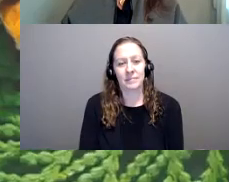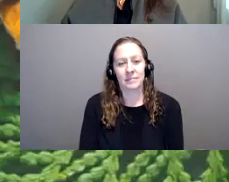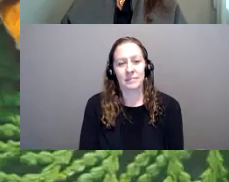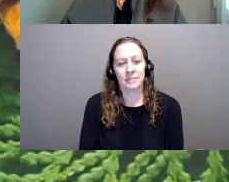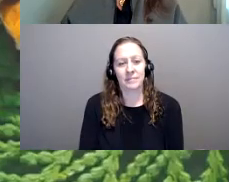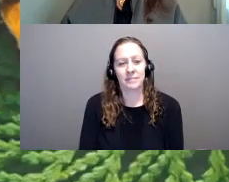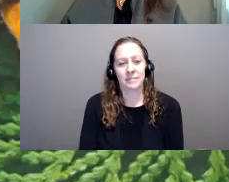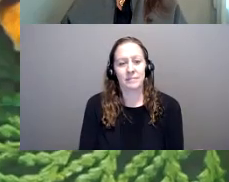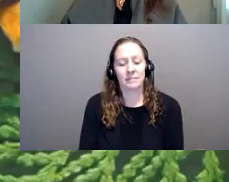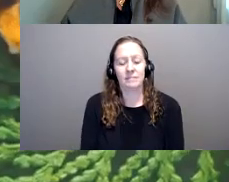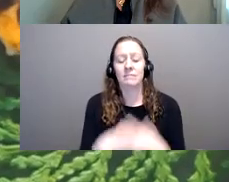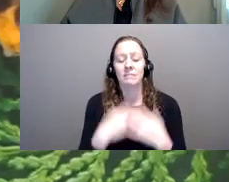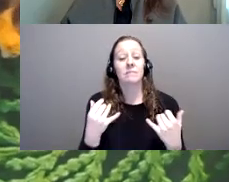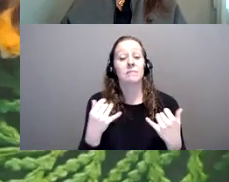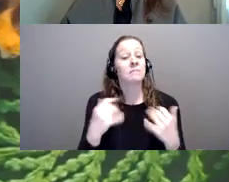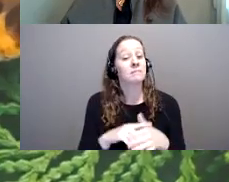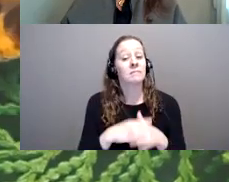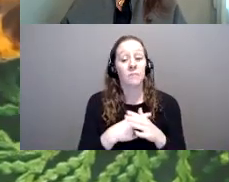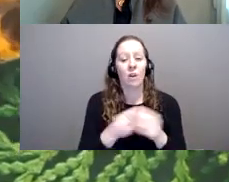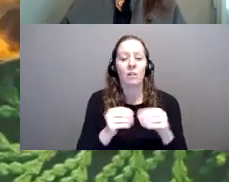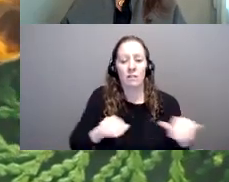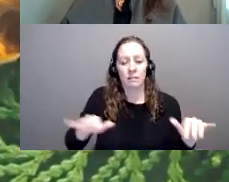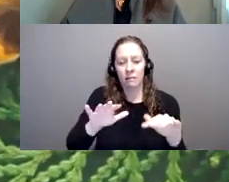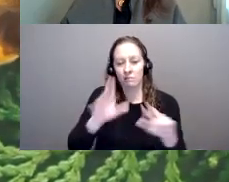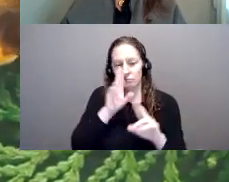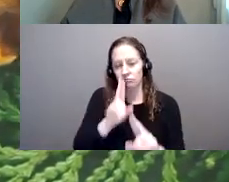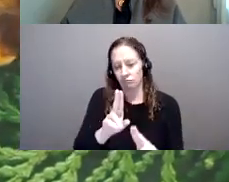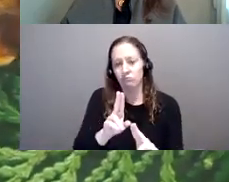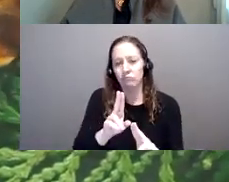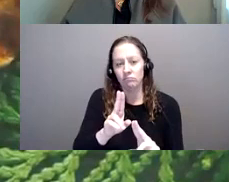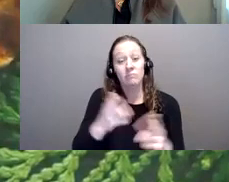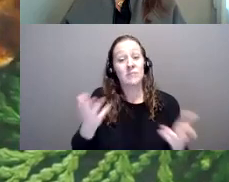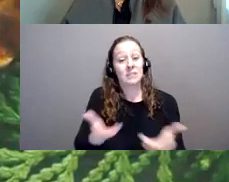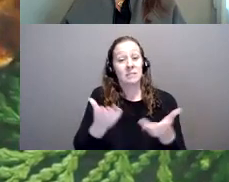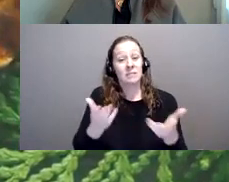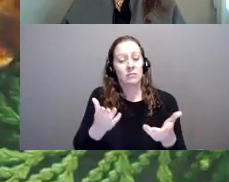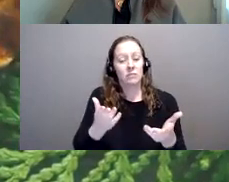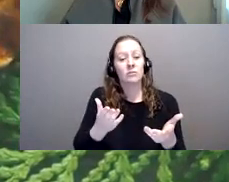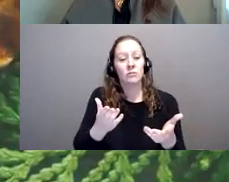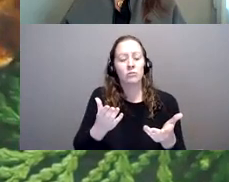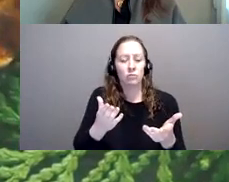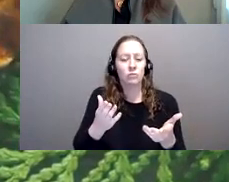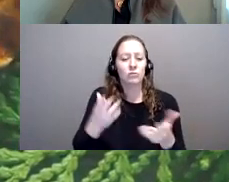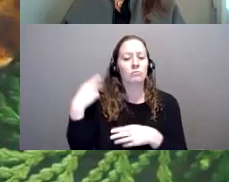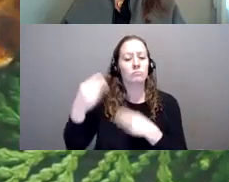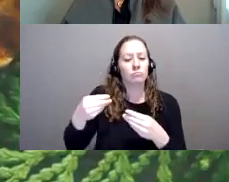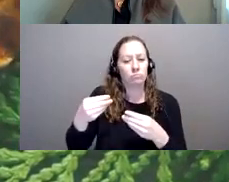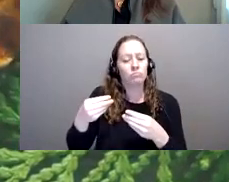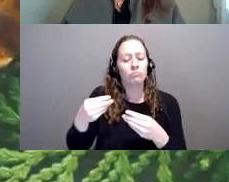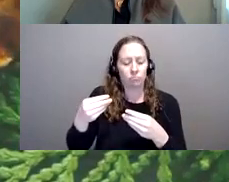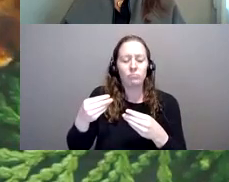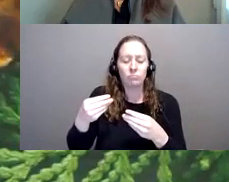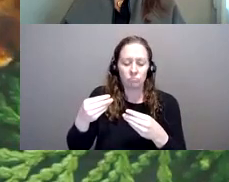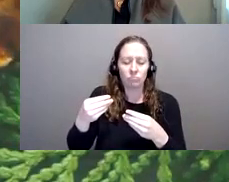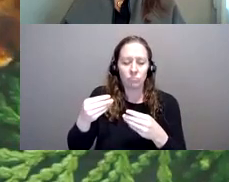So today I want to begin with acknowledging our land. We acknowledge that we gather on the traditional territory of a number of First